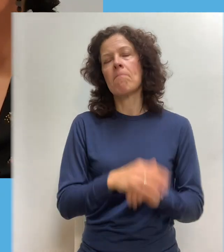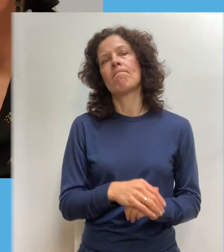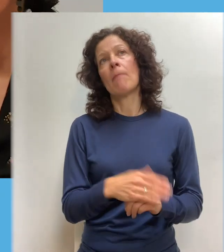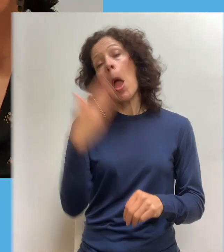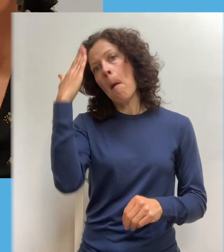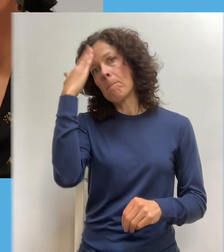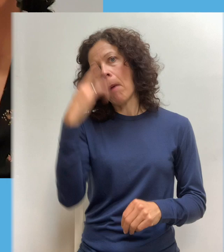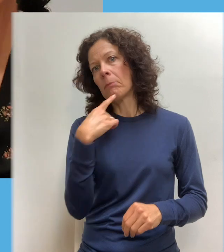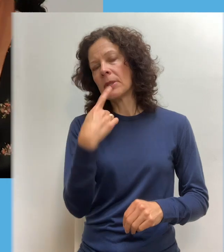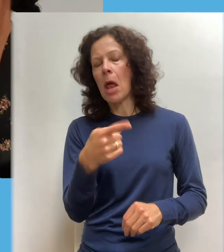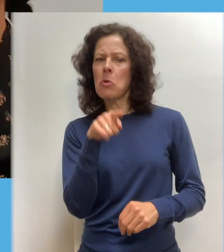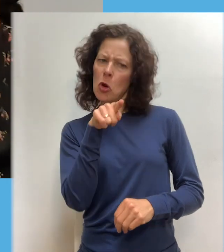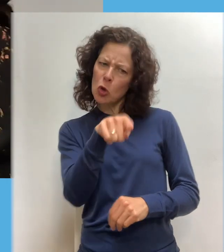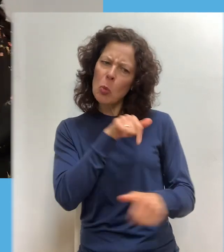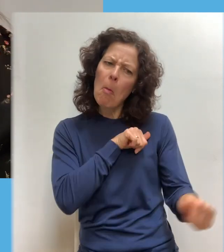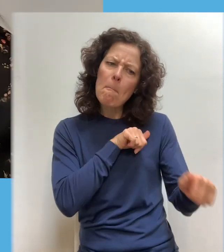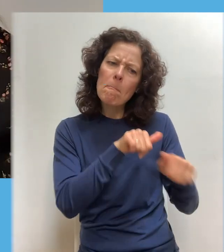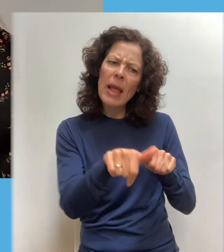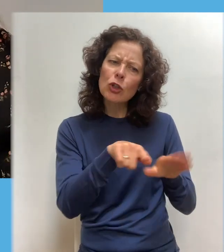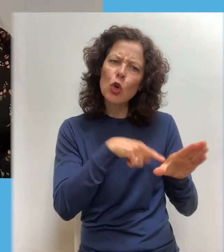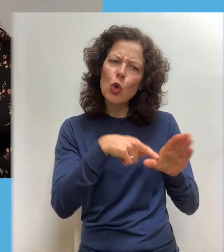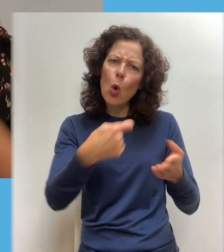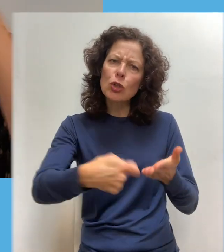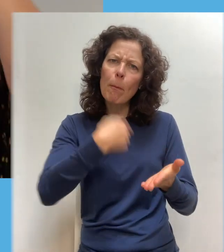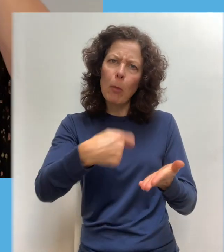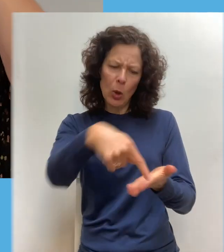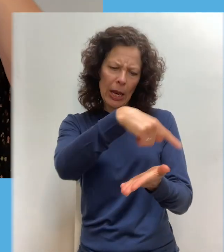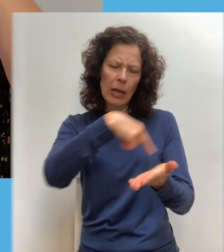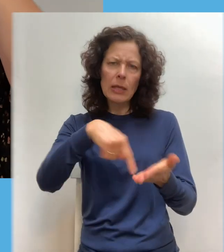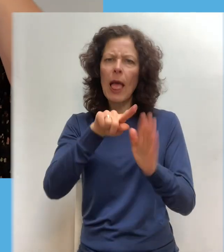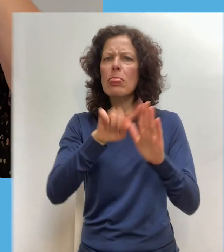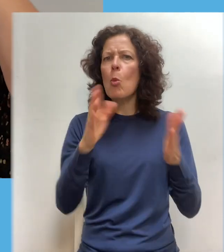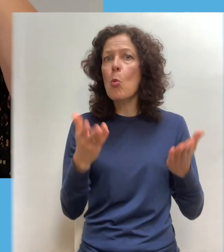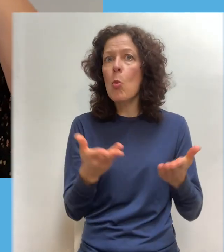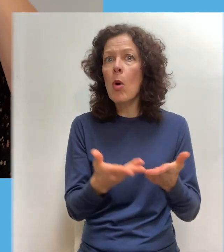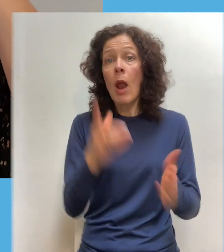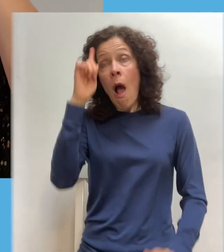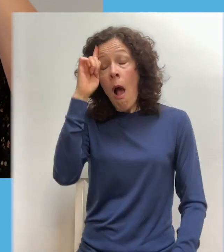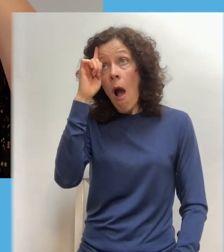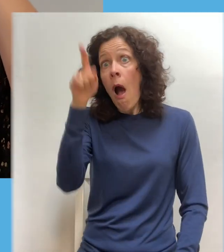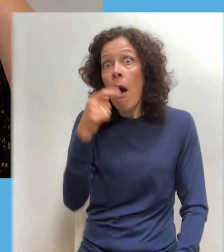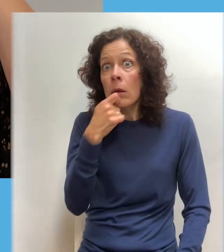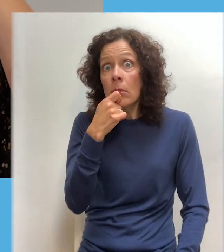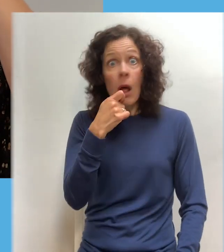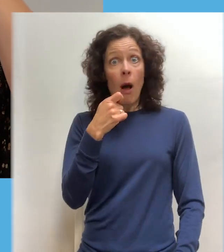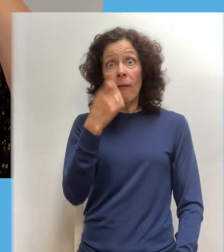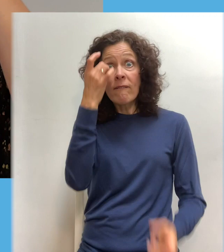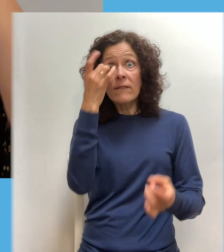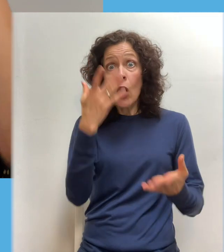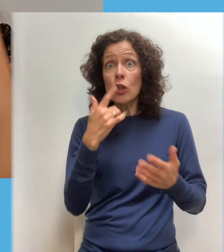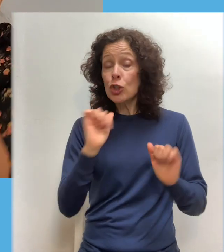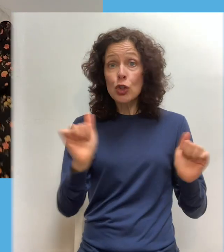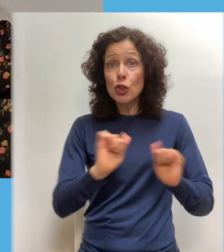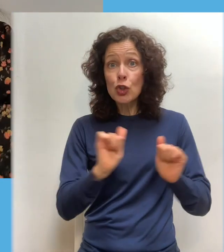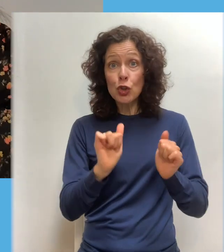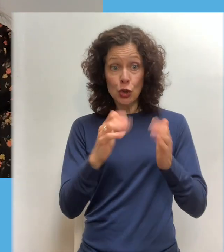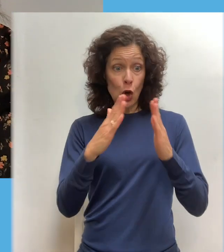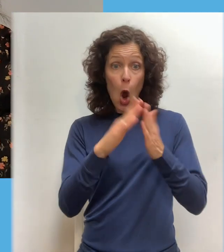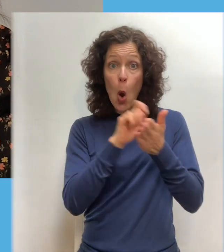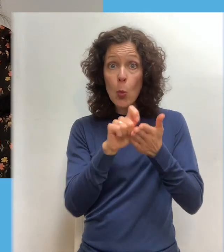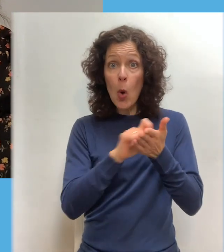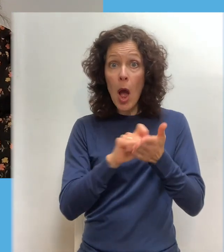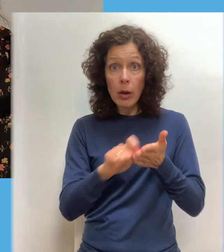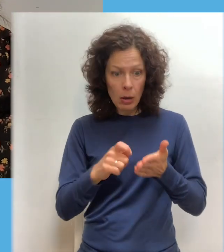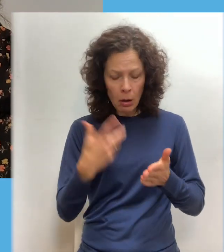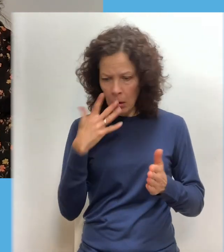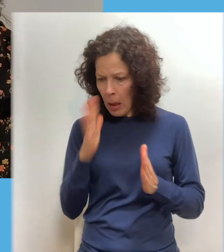Yorkshire puddings in the world. All of a sudden, he remembered that he still hadn't done his homework, but his